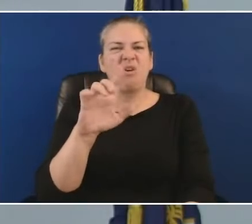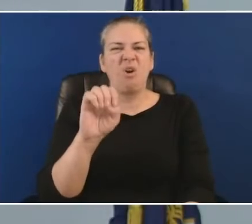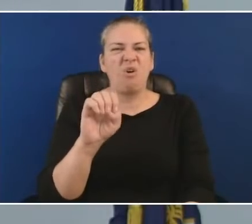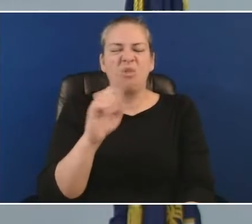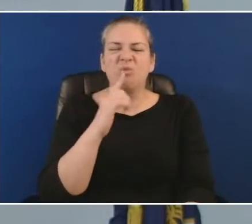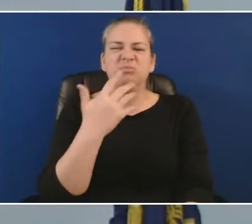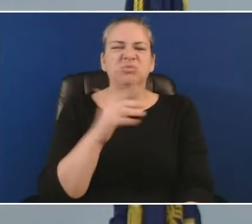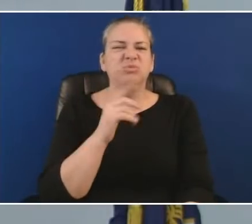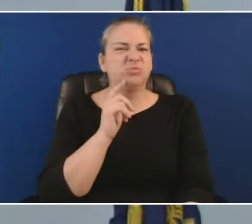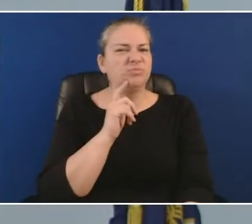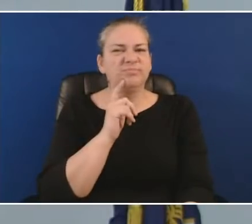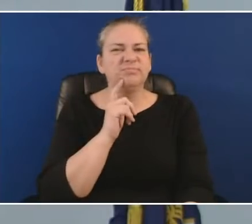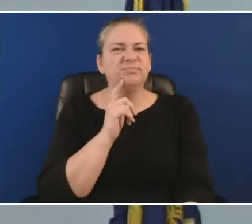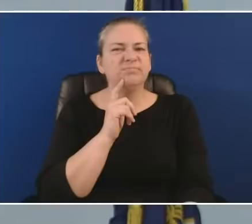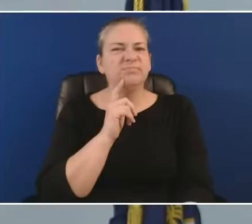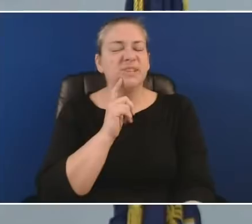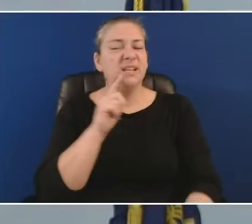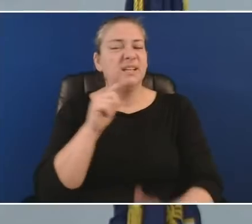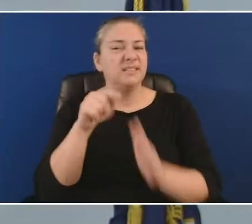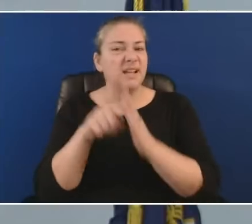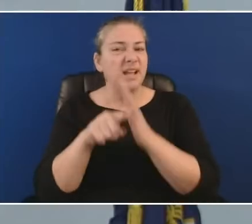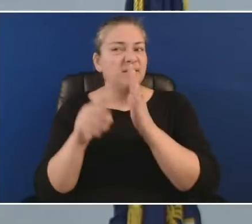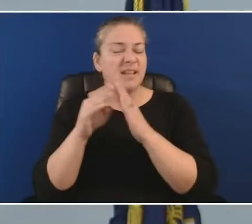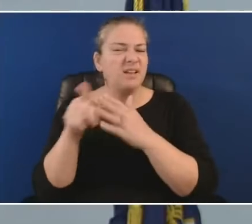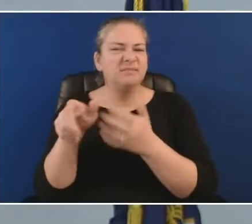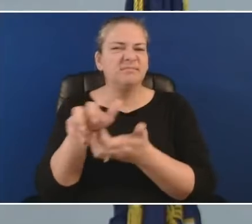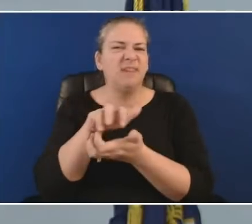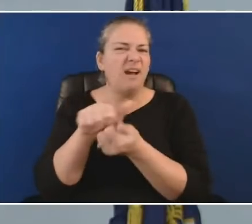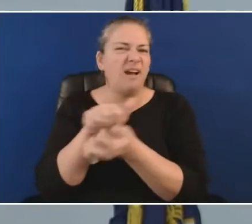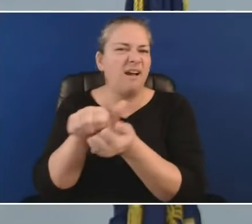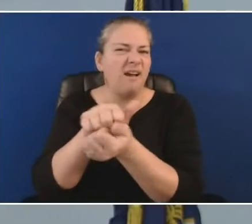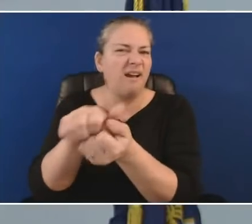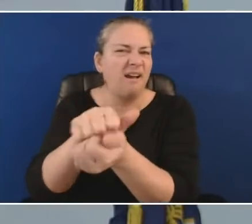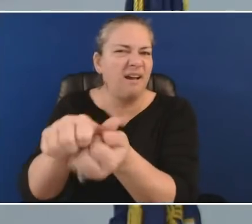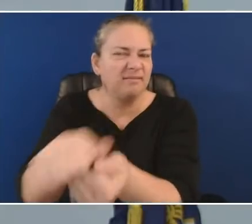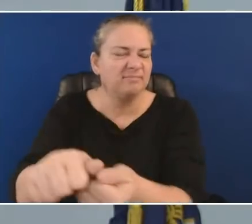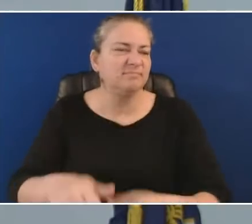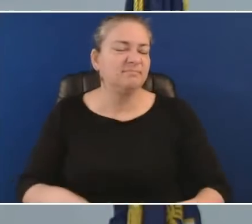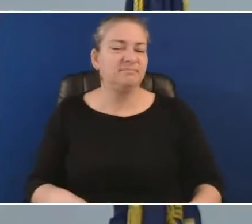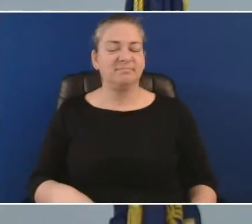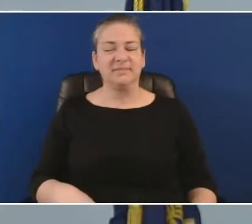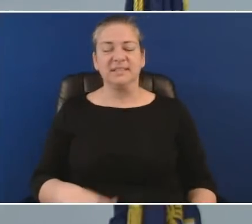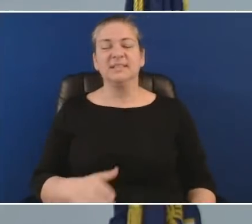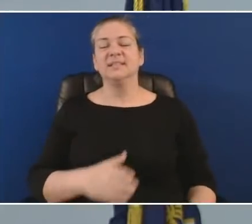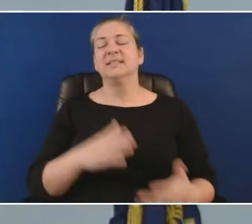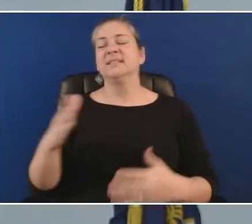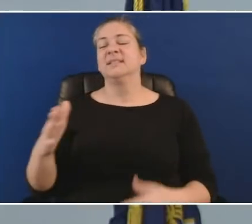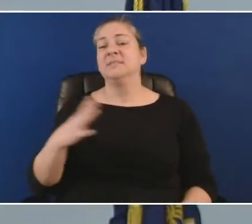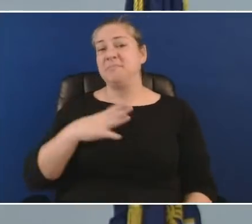devastated. From there, my dad's hometown of Dawson Springs.